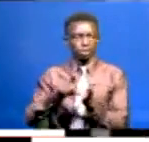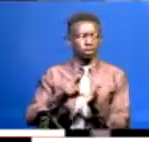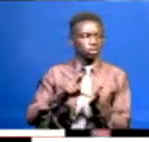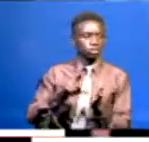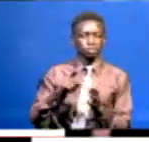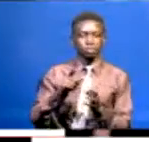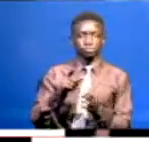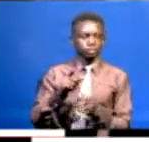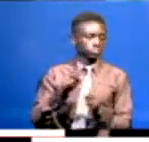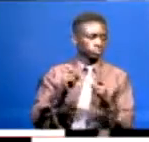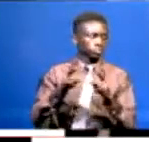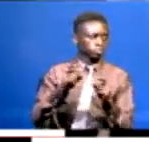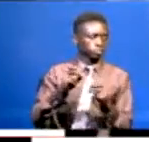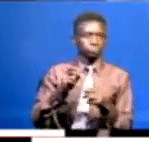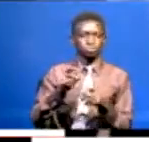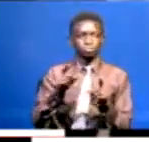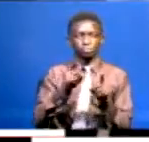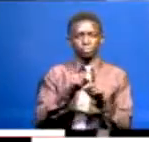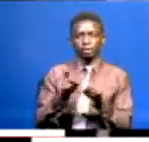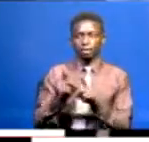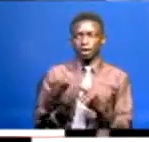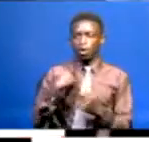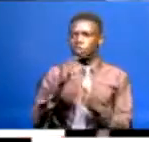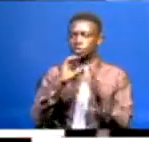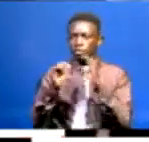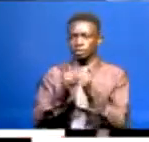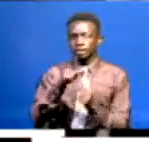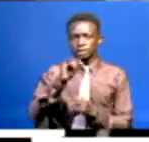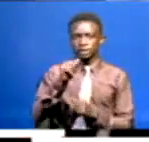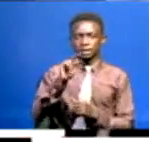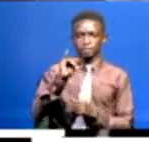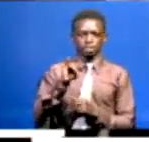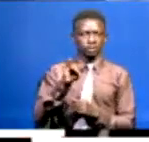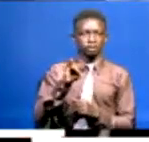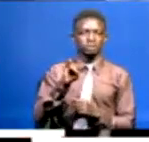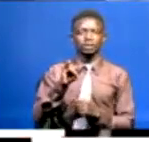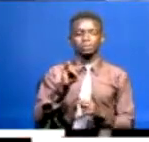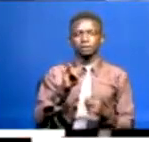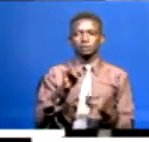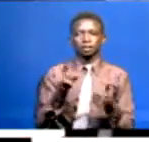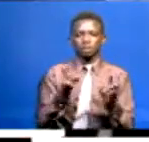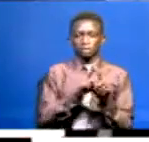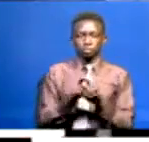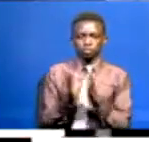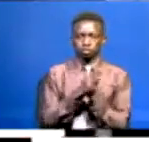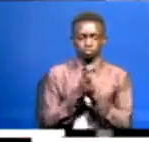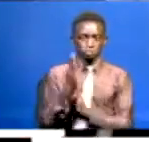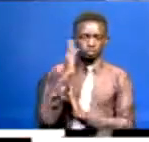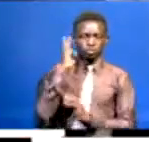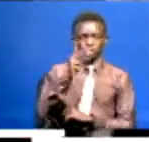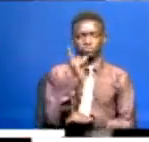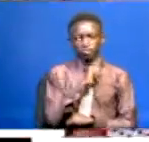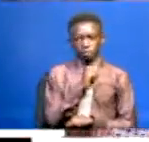Koret. Hiyo equalization funds ikifika Tiaty, kusema ukweli, hata mambo ya insecurity itaisha. Itatusaidia sana.